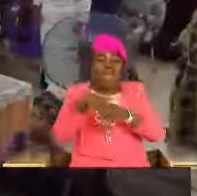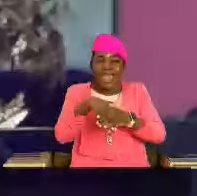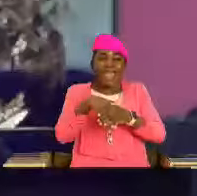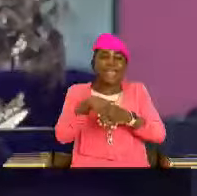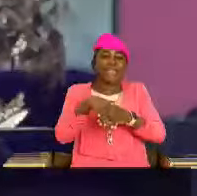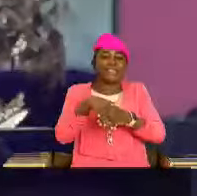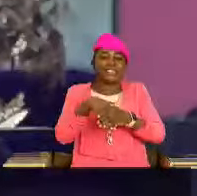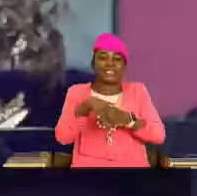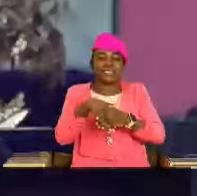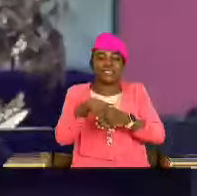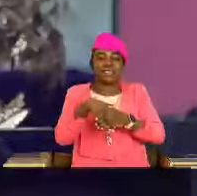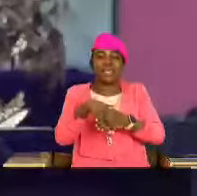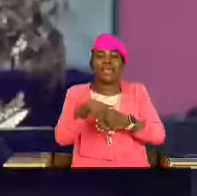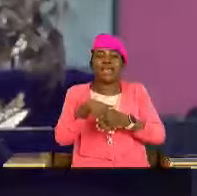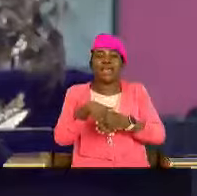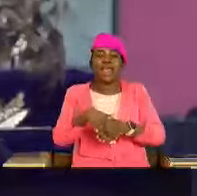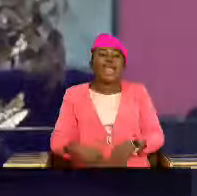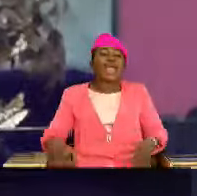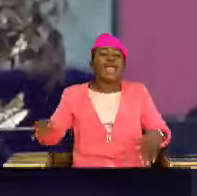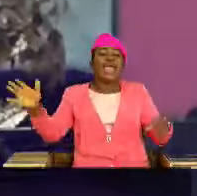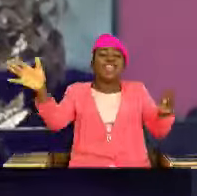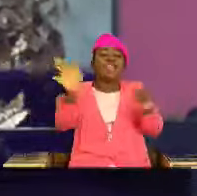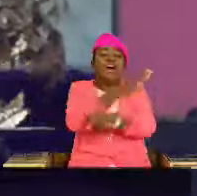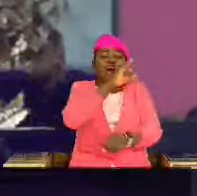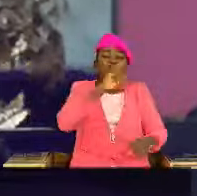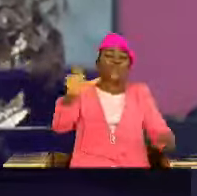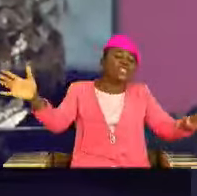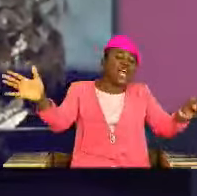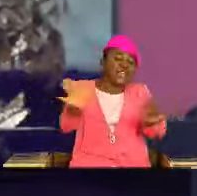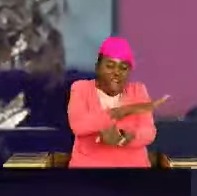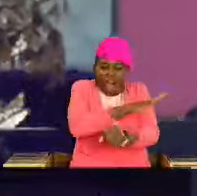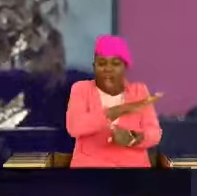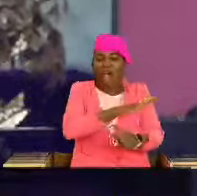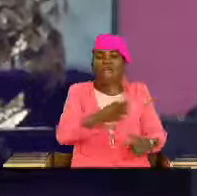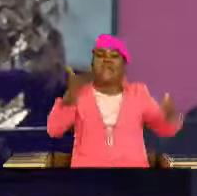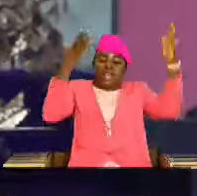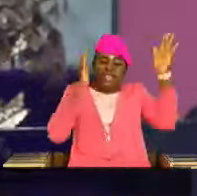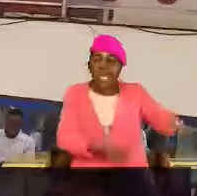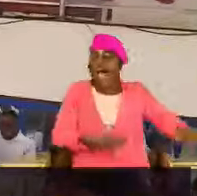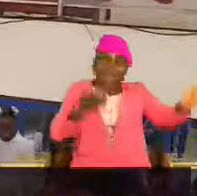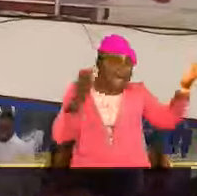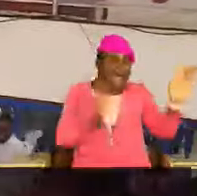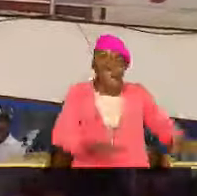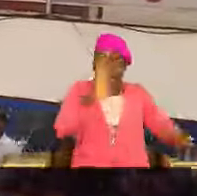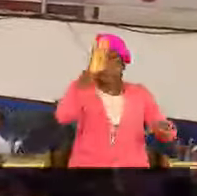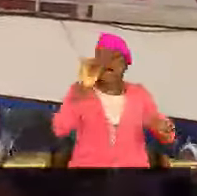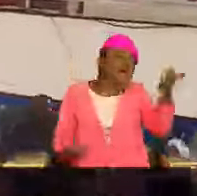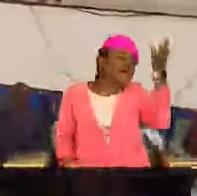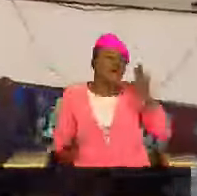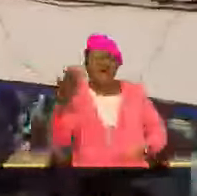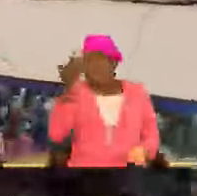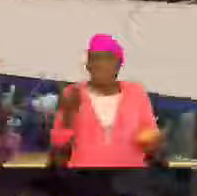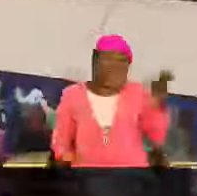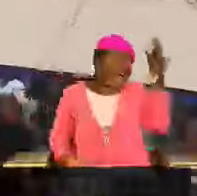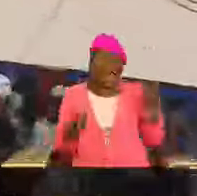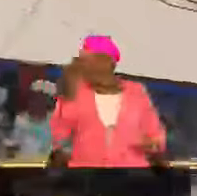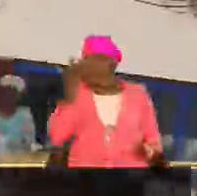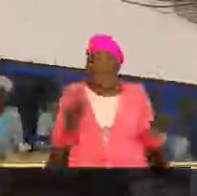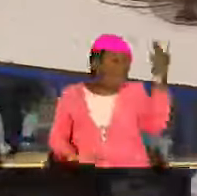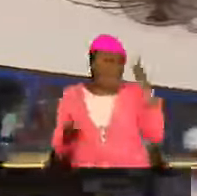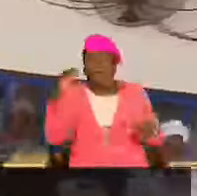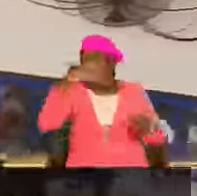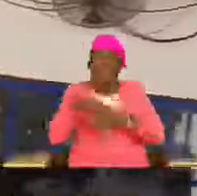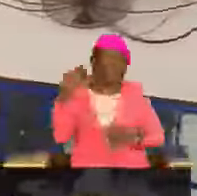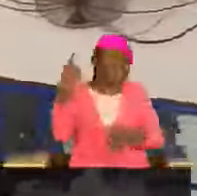marriage enough enough is enough die by fire in the name